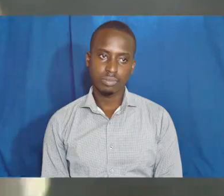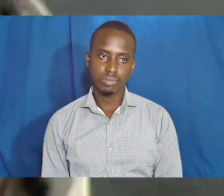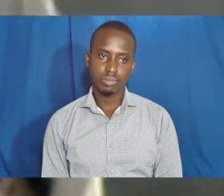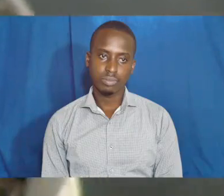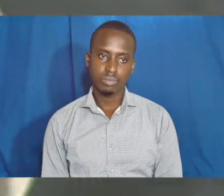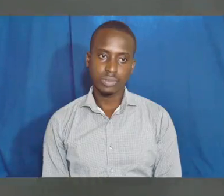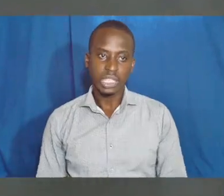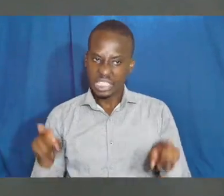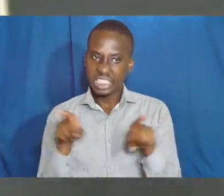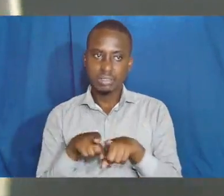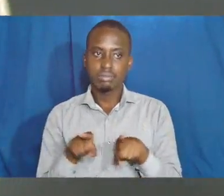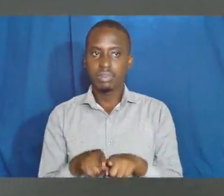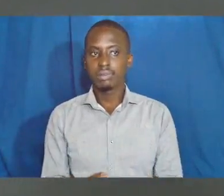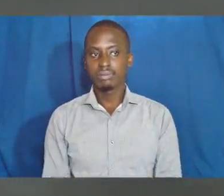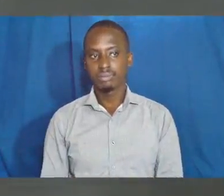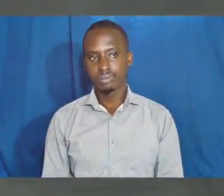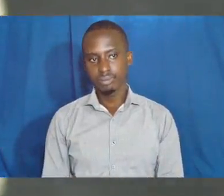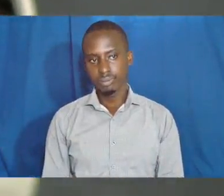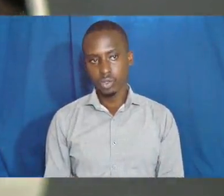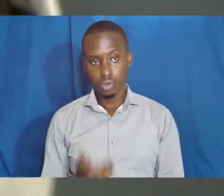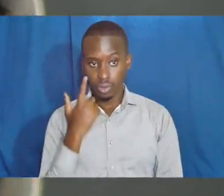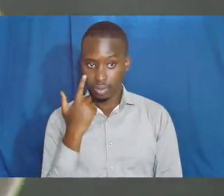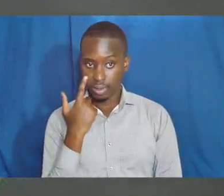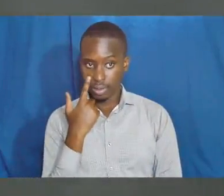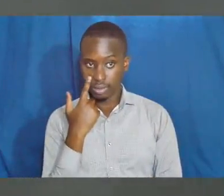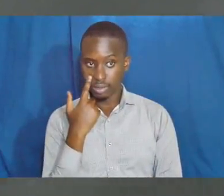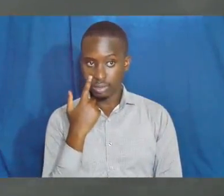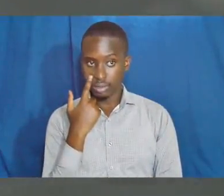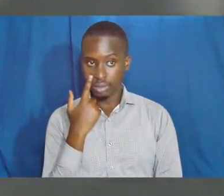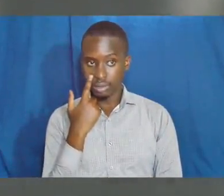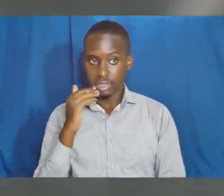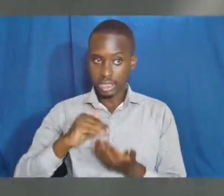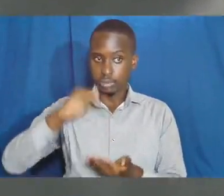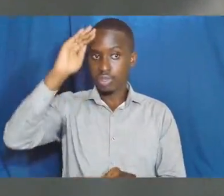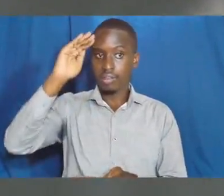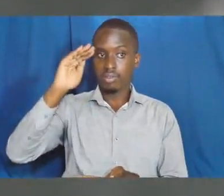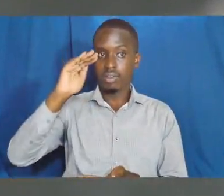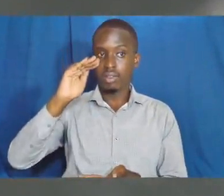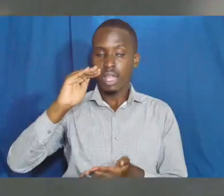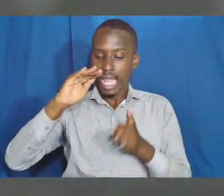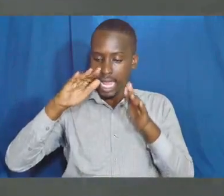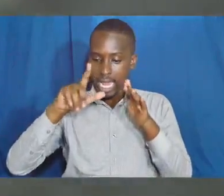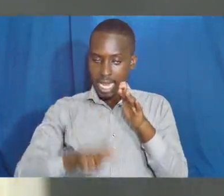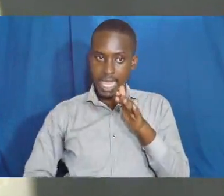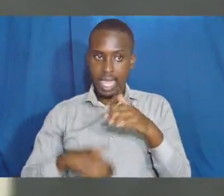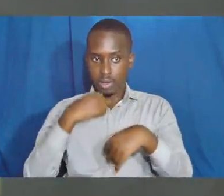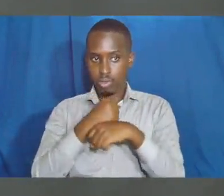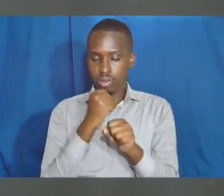It is the same. So you see, it moves up. This is the layer that forms